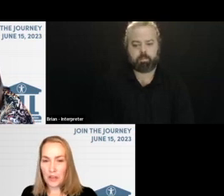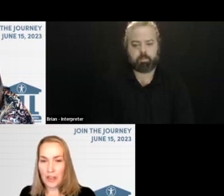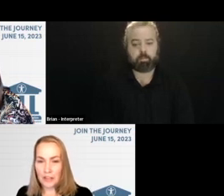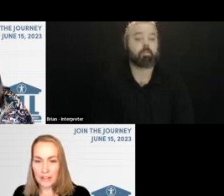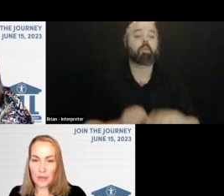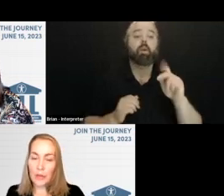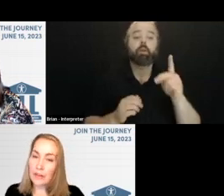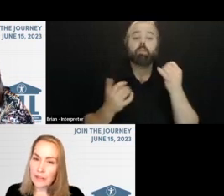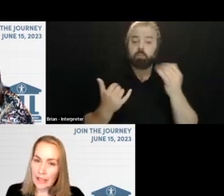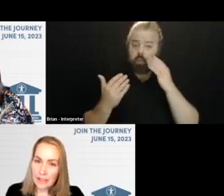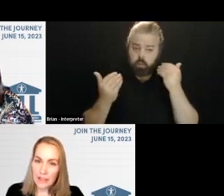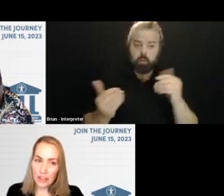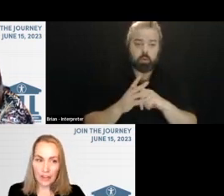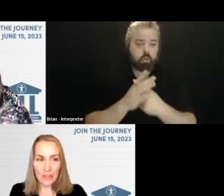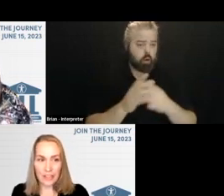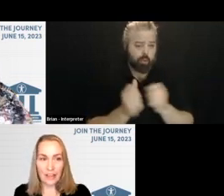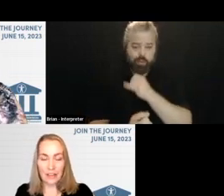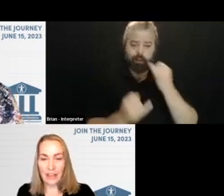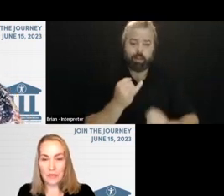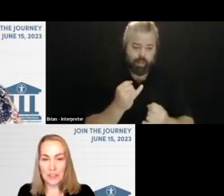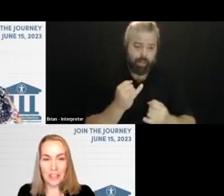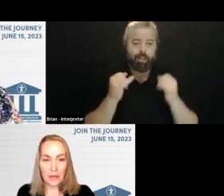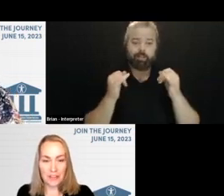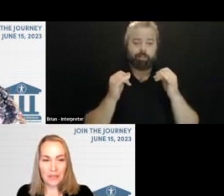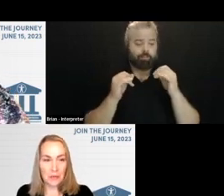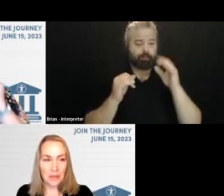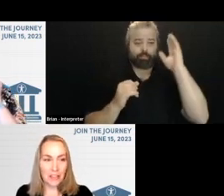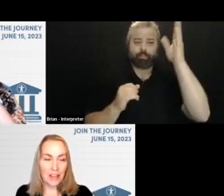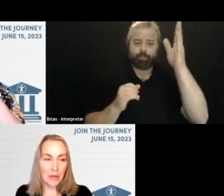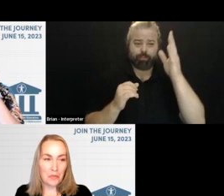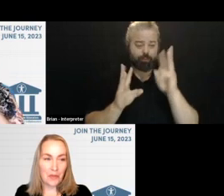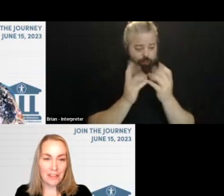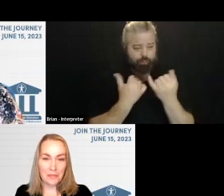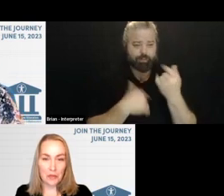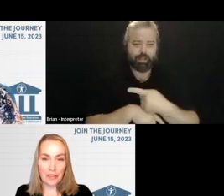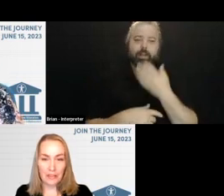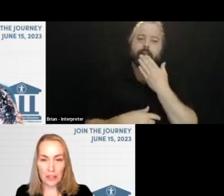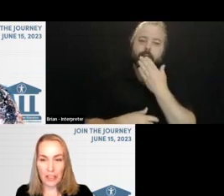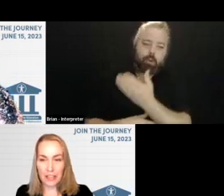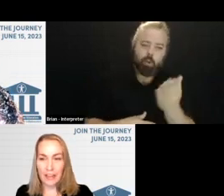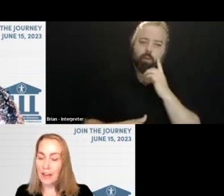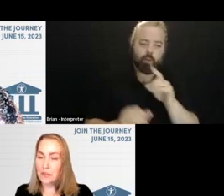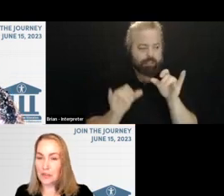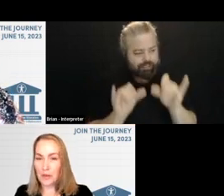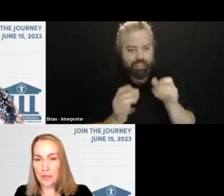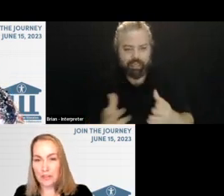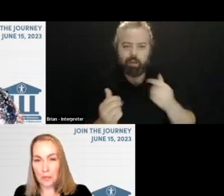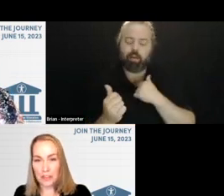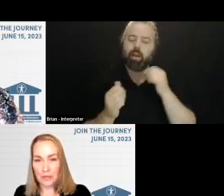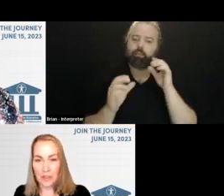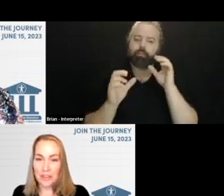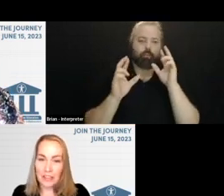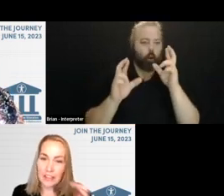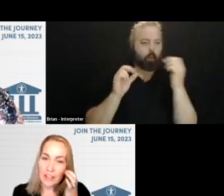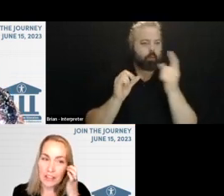Okay, we're going to go ahead and get started with our last session of the day. Thanks for sticking with us, everyone. We hope you've had some great learning, and I'm sure you've all been